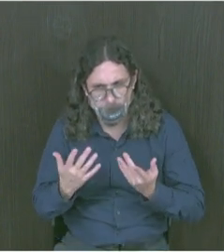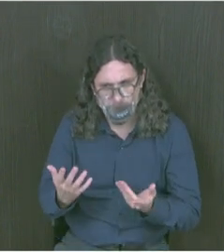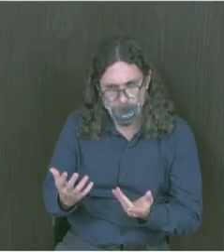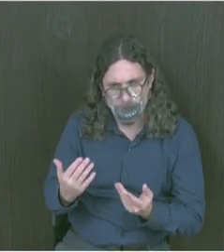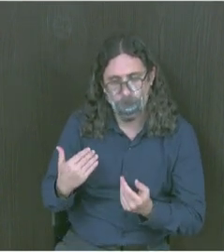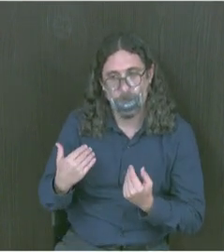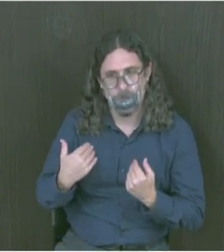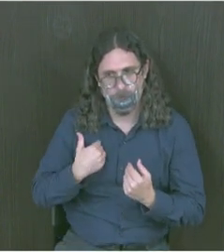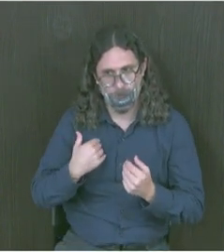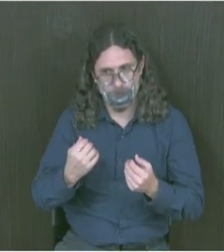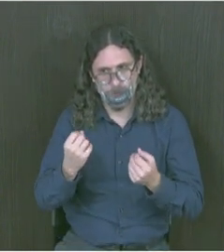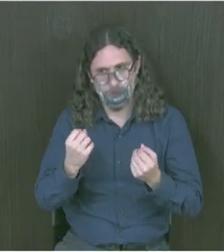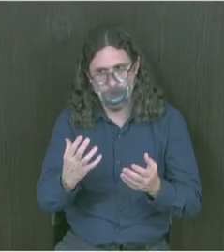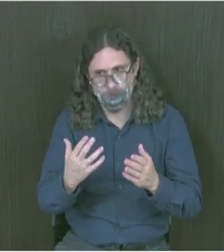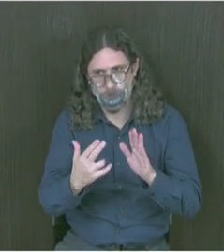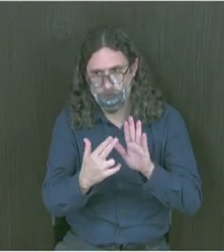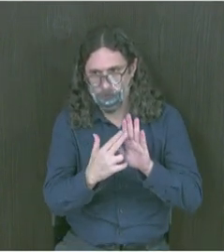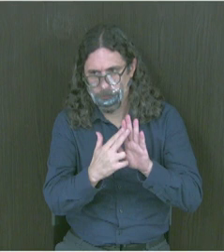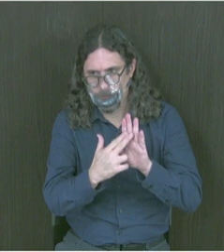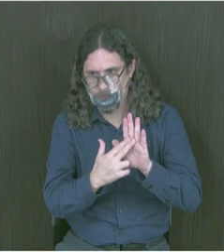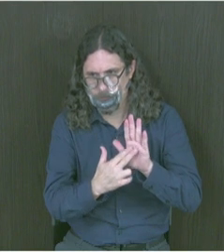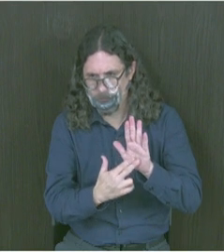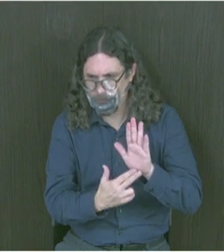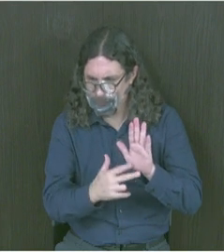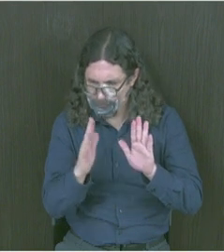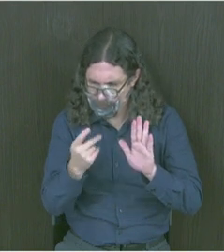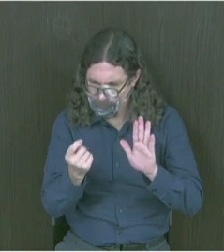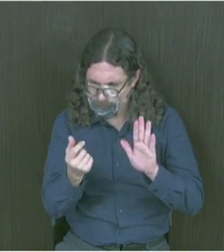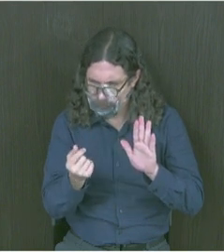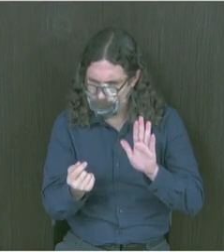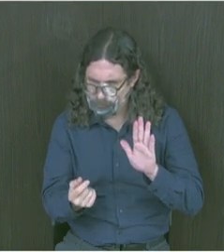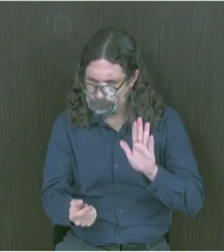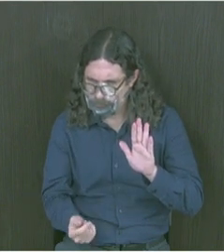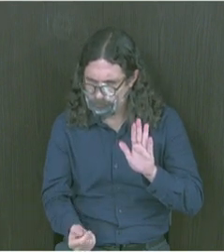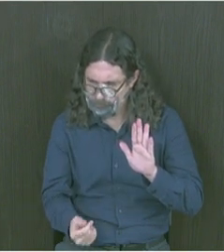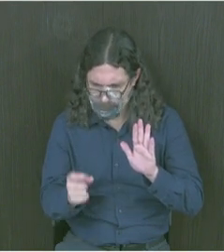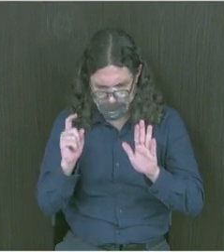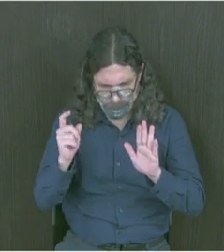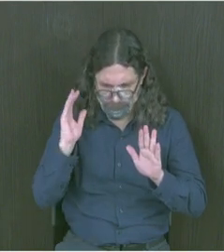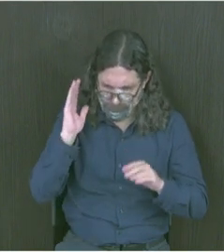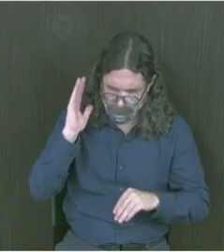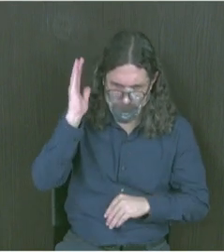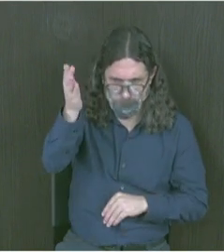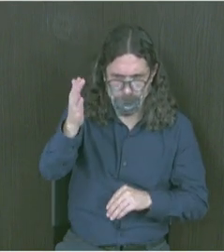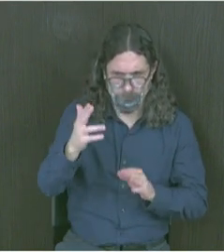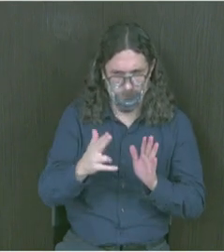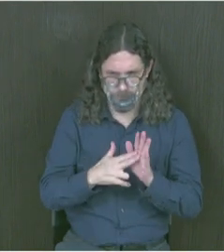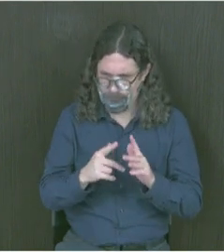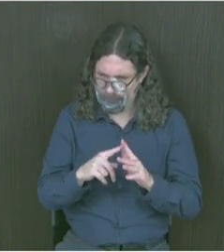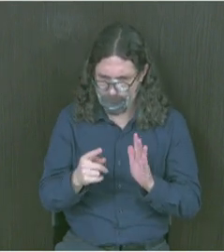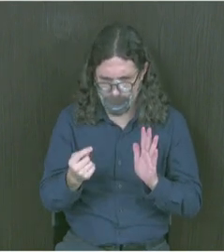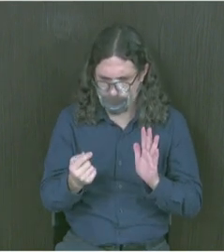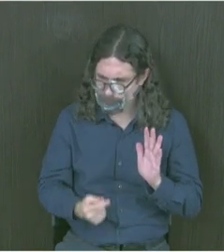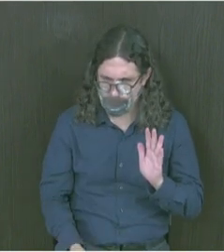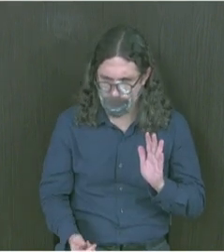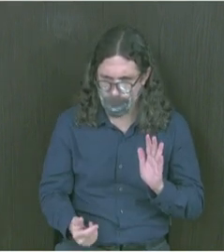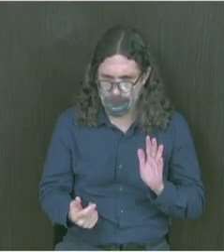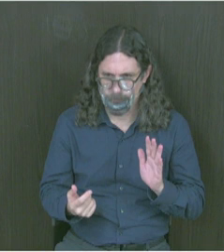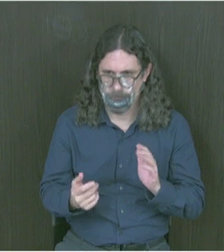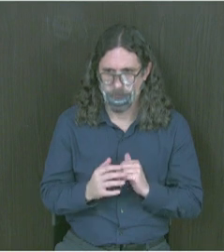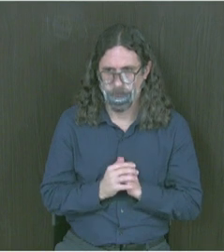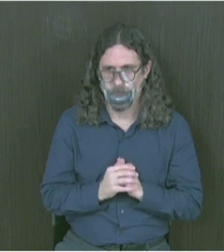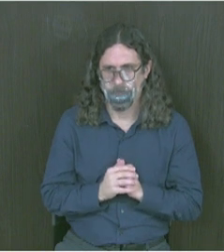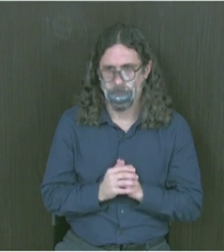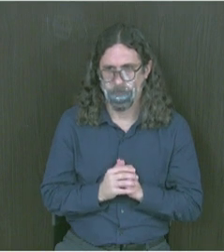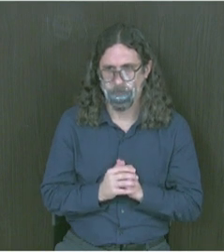would just like to, if I may, just request a roll call for the commission on this. Before we do that, do you have an